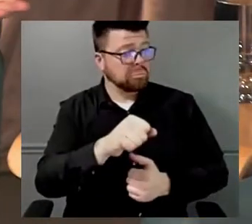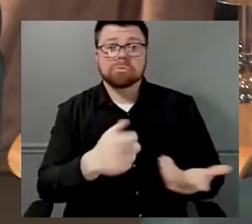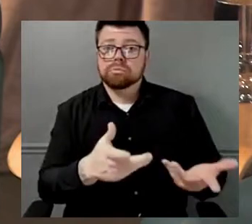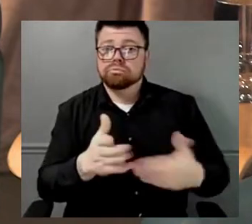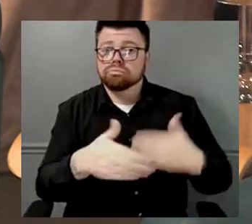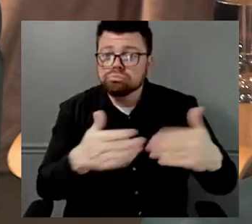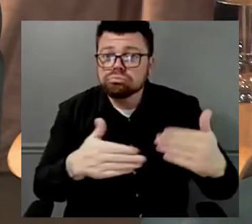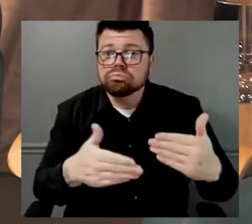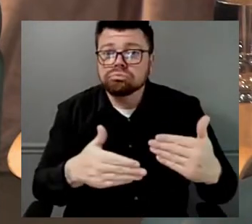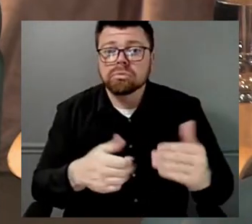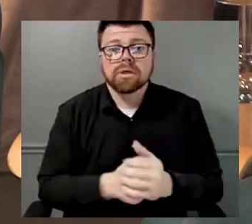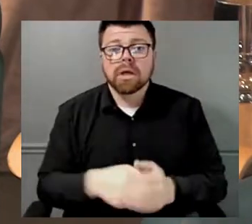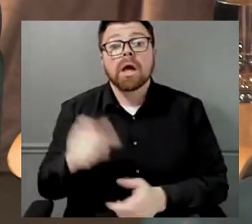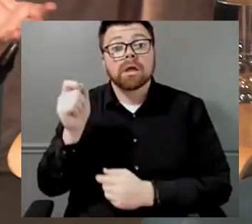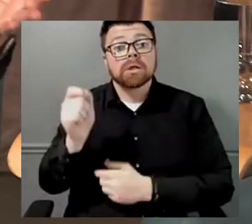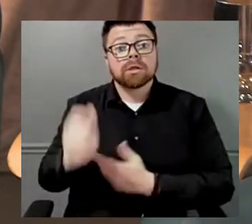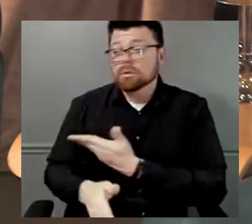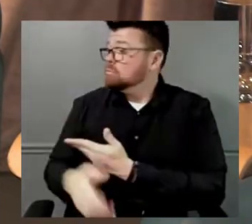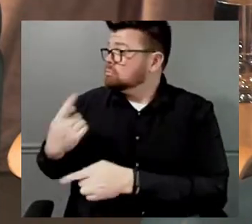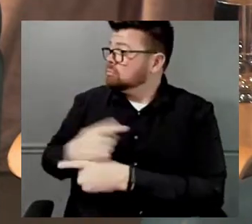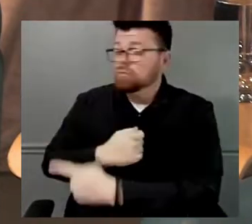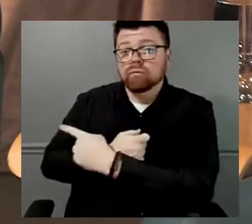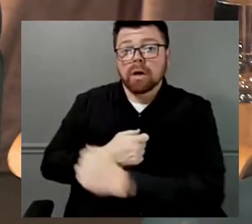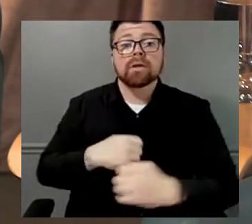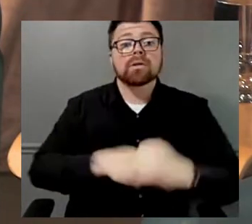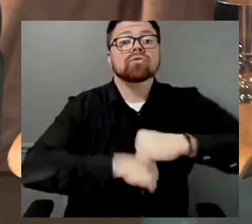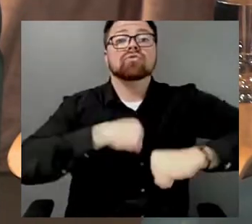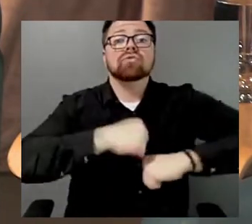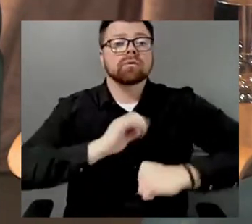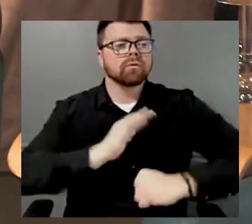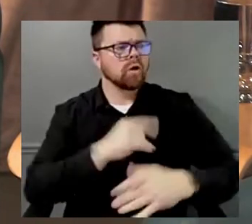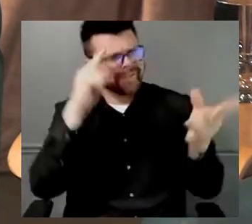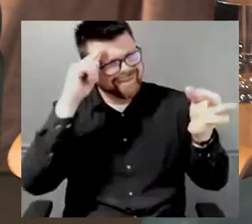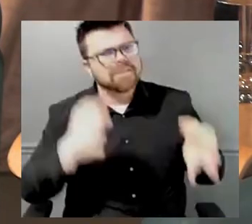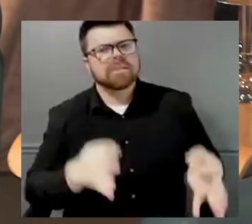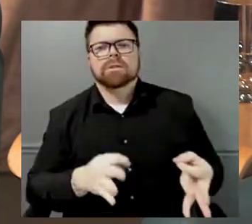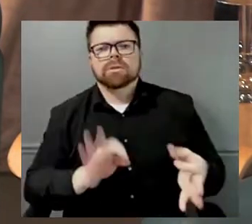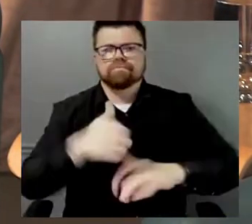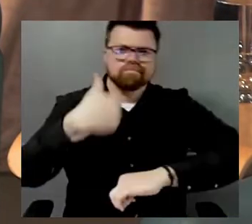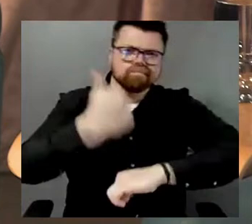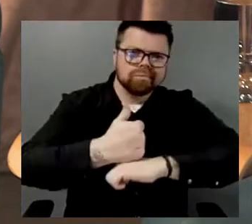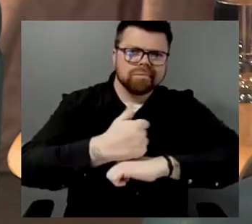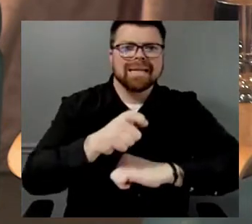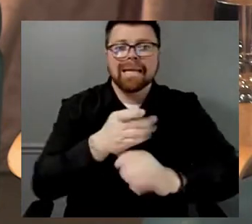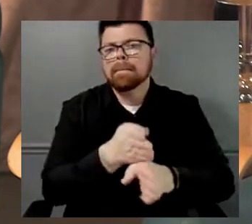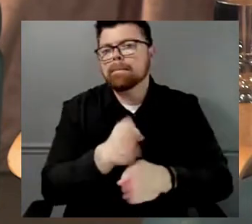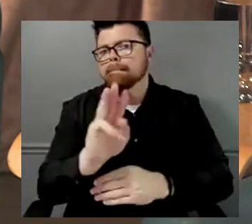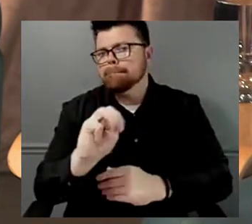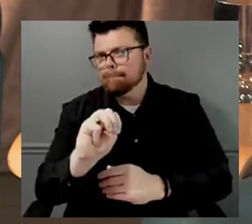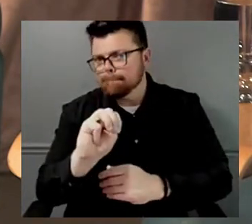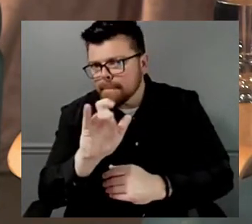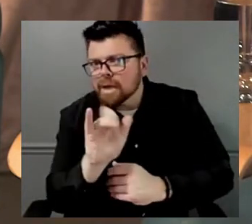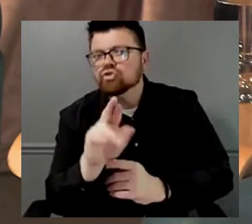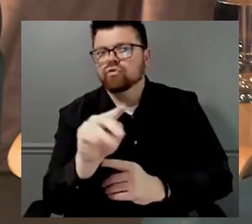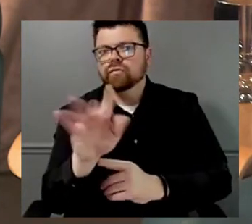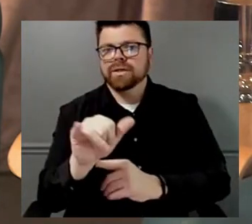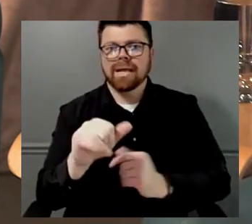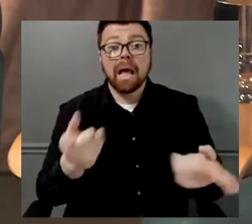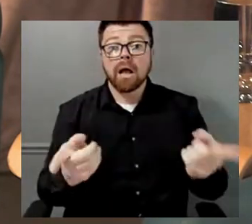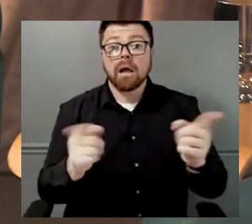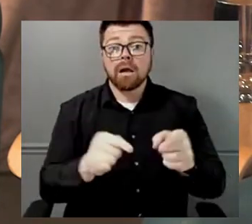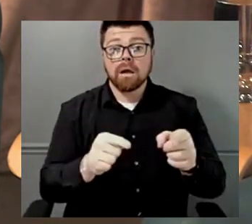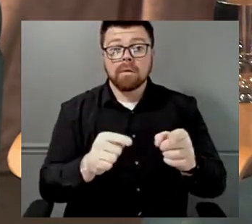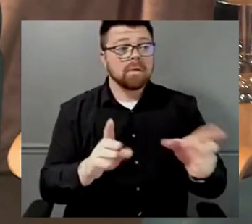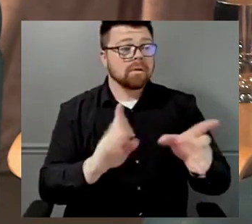Justice Barrett is right that the structure of our decision making, where you need a majority, gives you its own